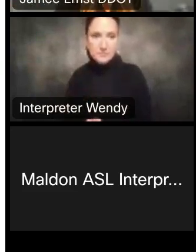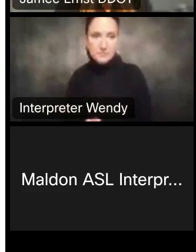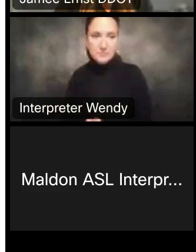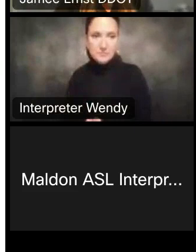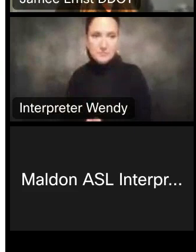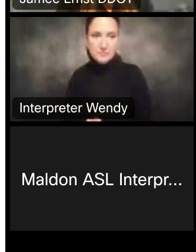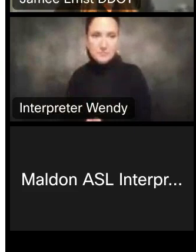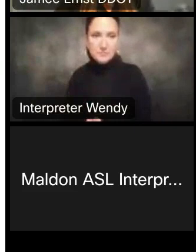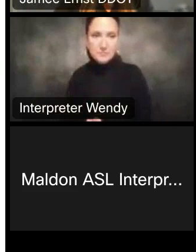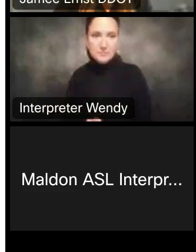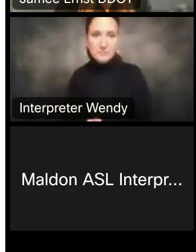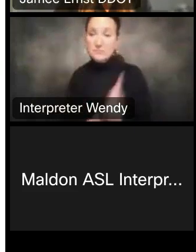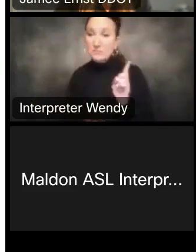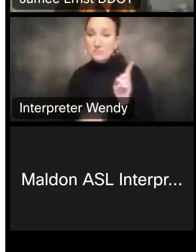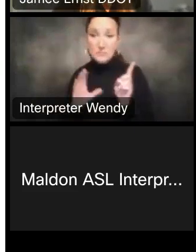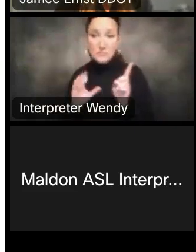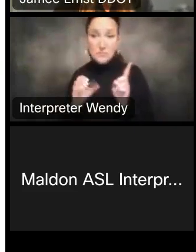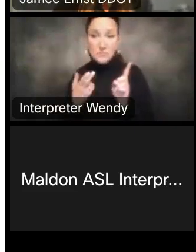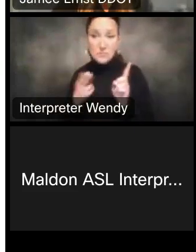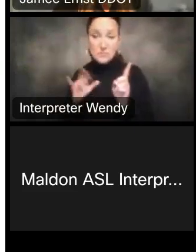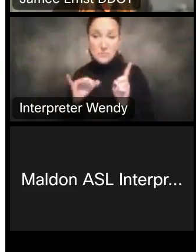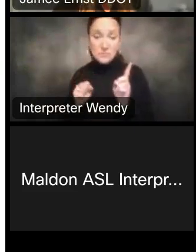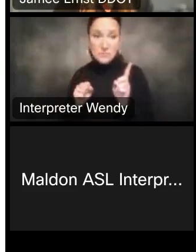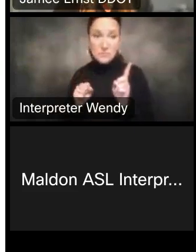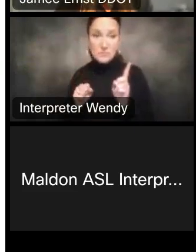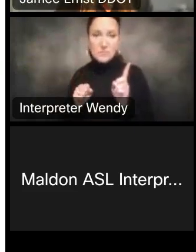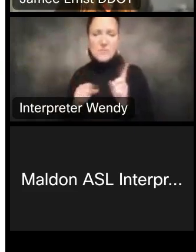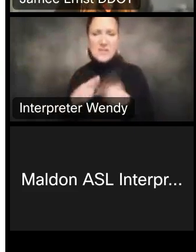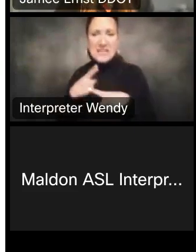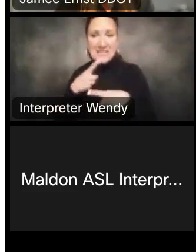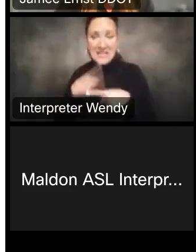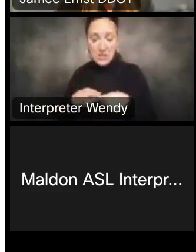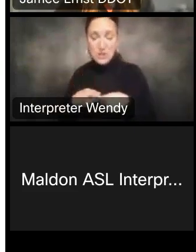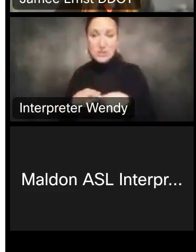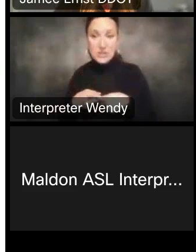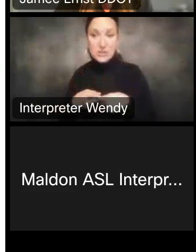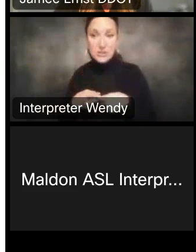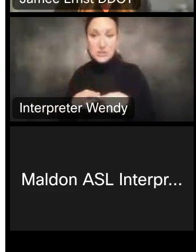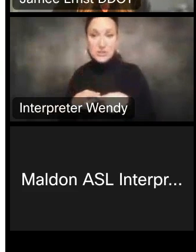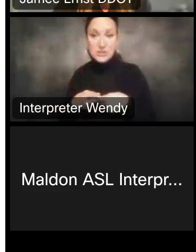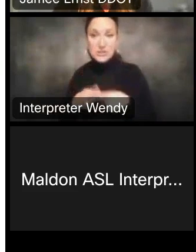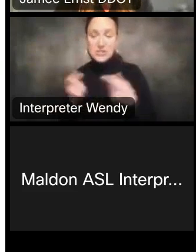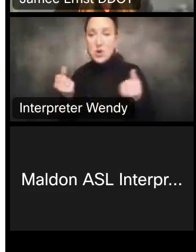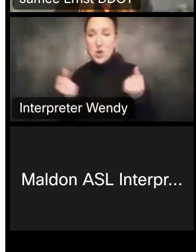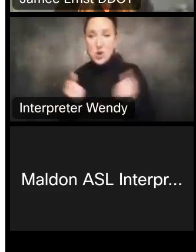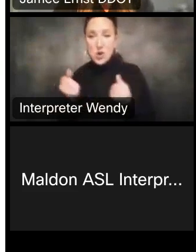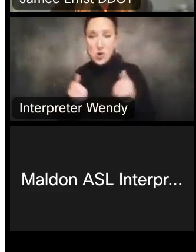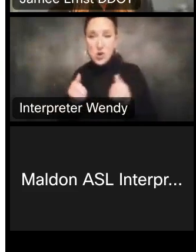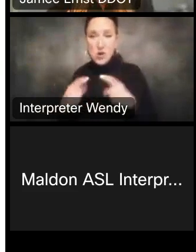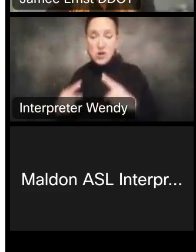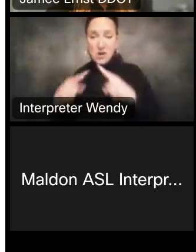Chris, I think you can go into a little more detail on this, but I know at some of the intersections to prevent vehicular conflict, we were talking